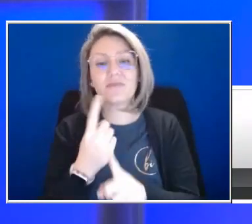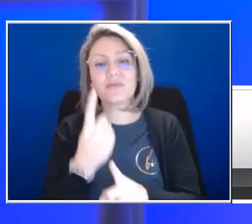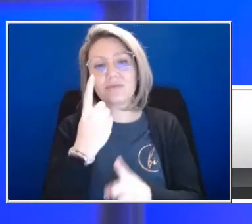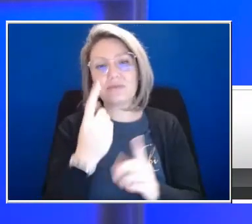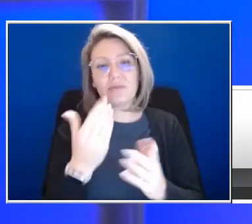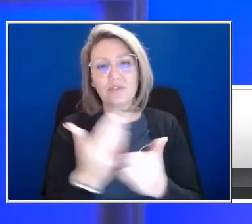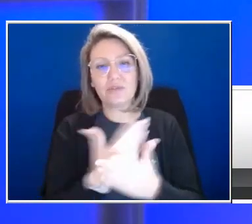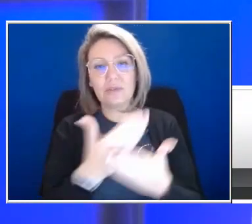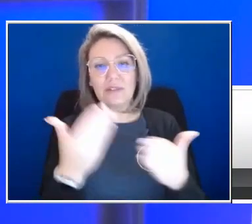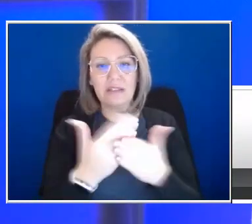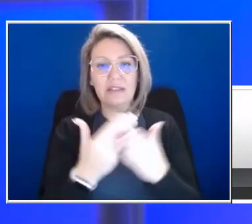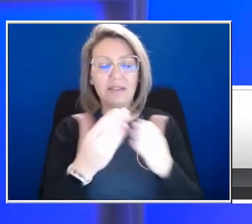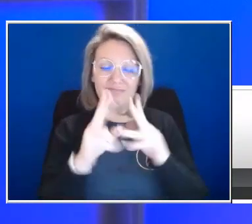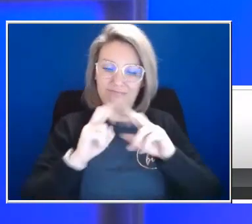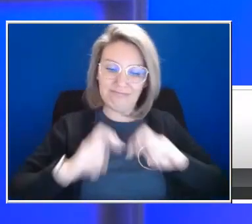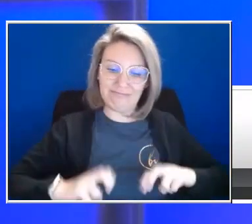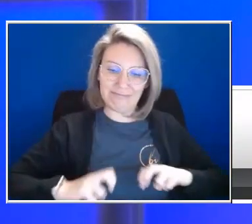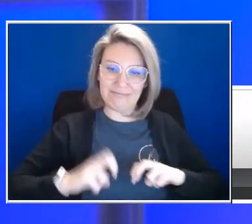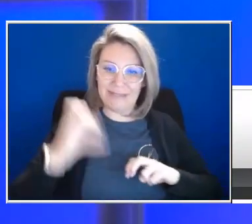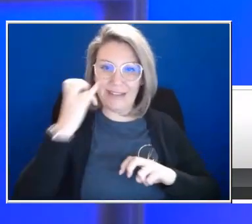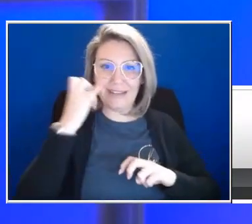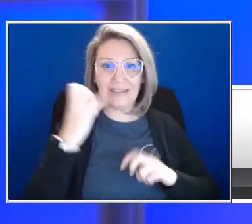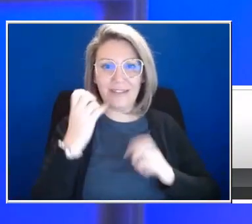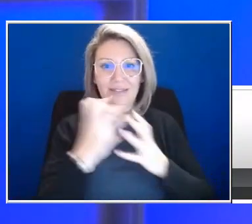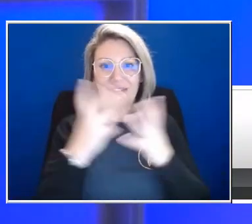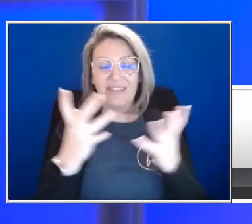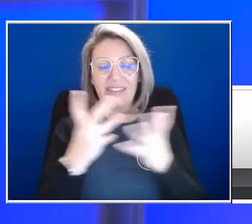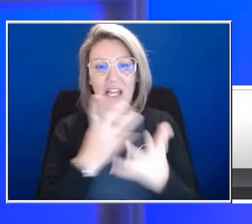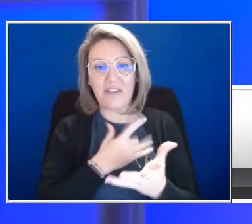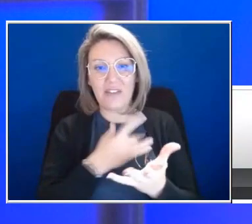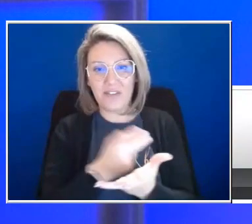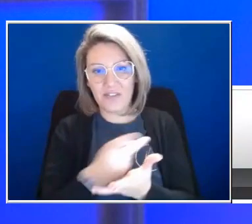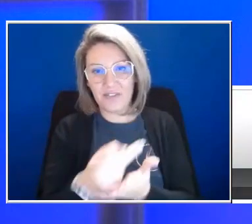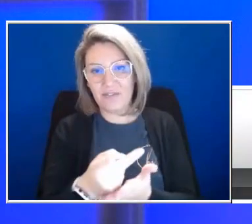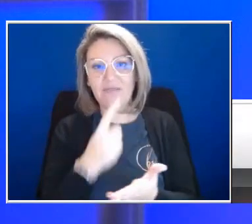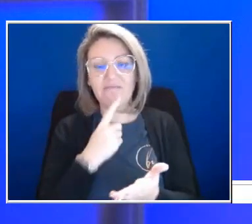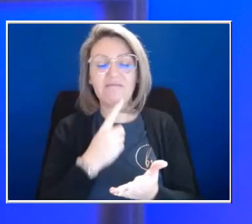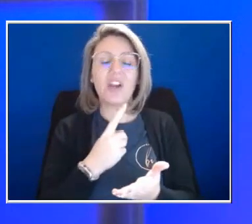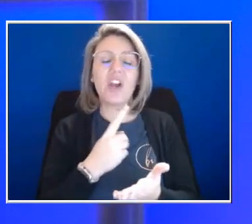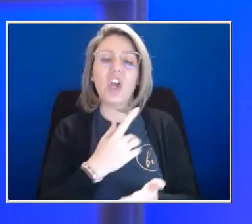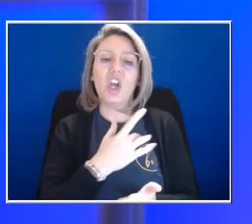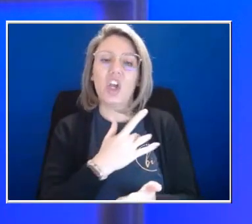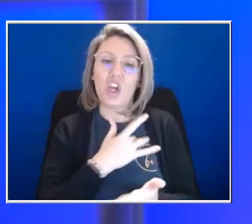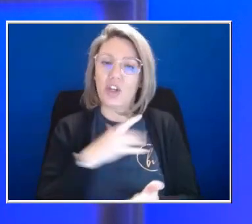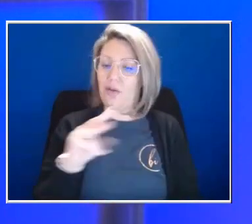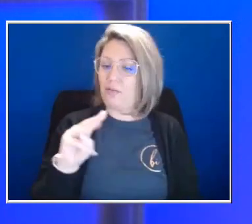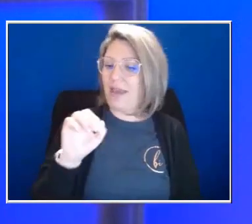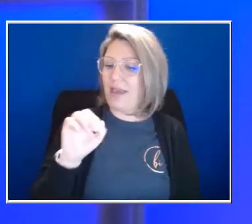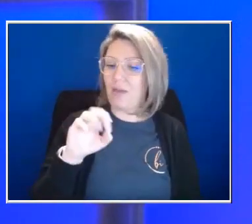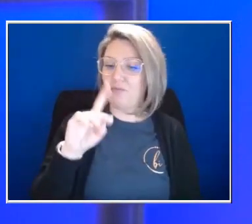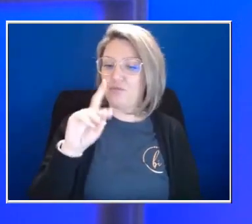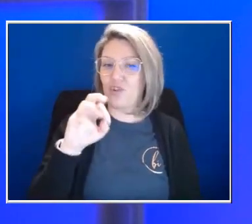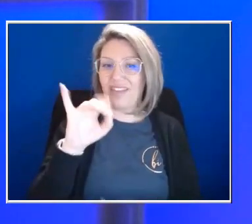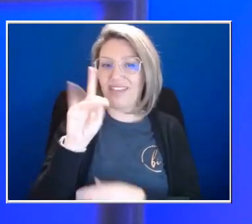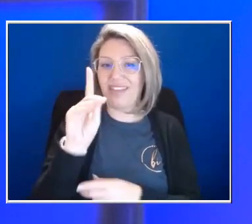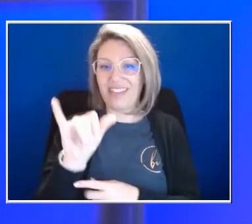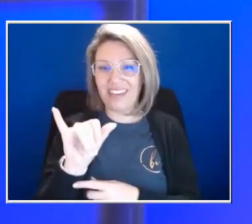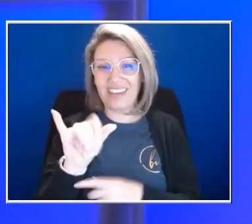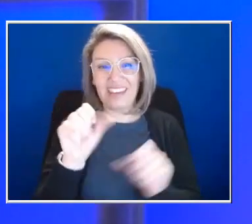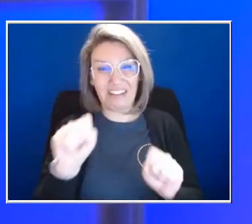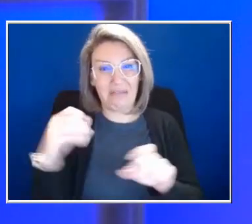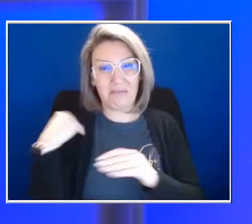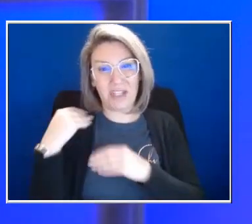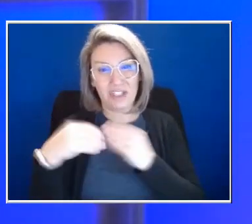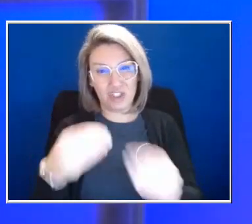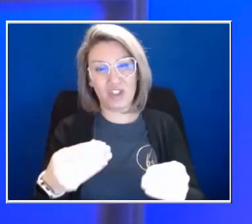at the idea of a lot of heart failure, a lot of what we call cardiomyopathy, disease of the heart muscle, can be genetic in nature. Some studies say up